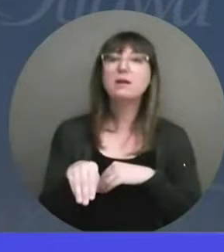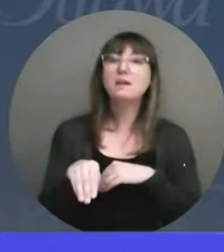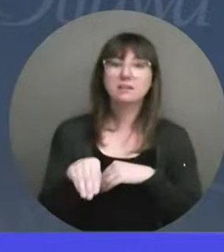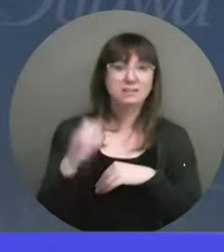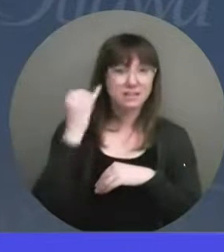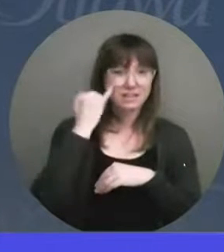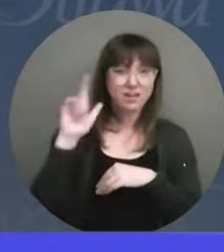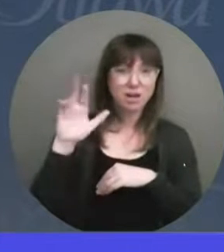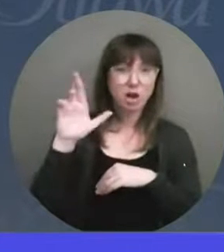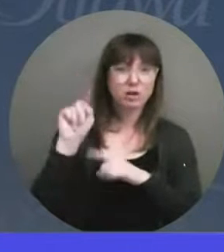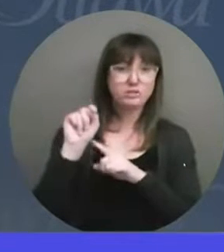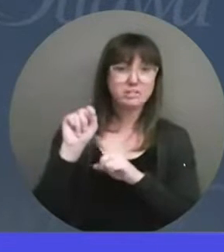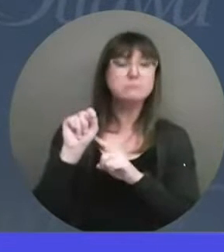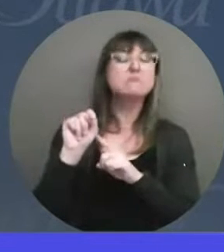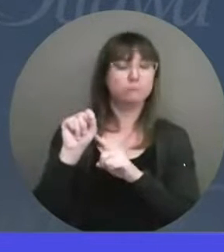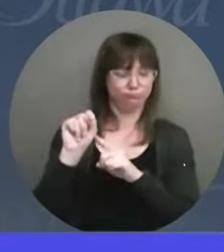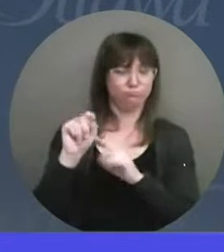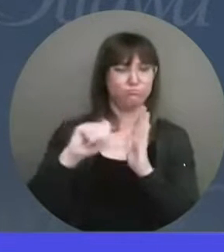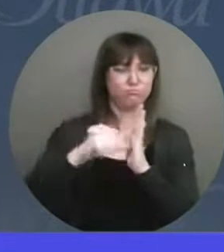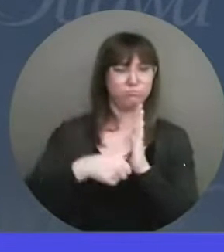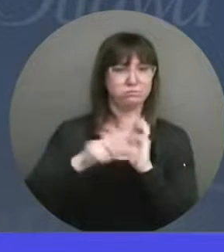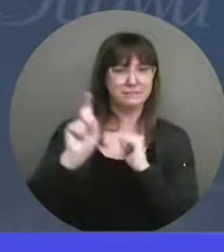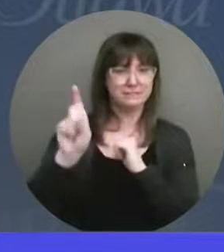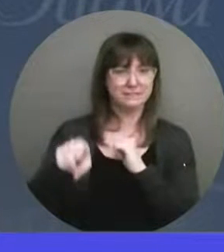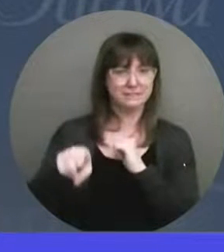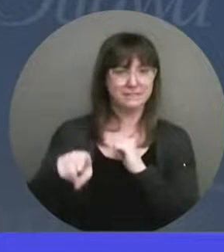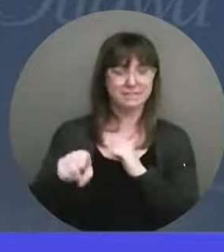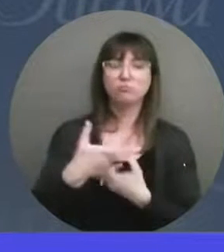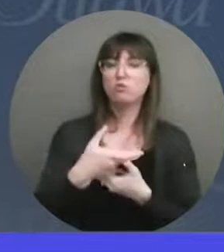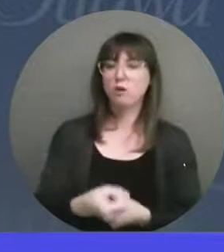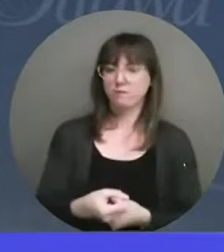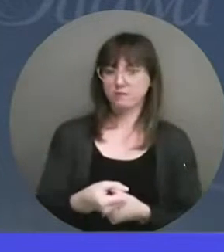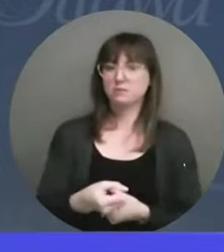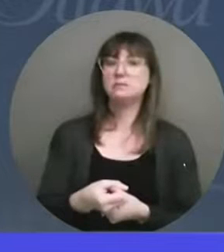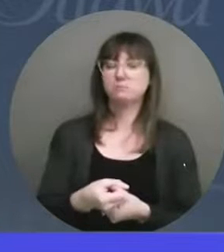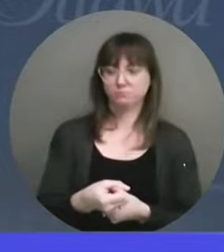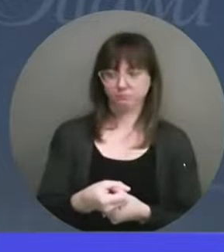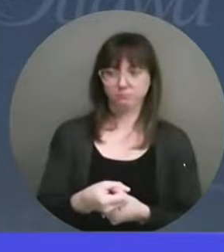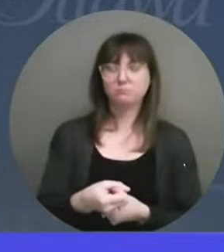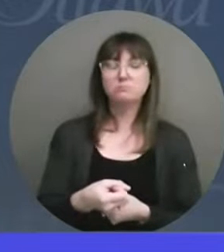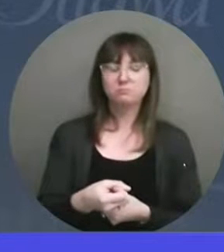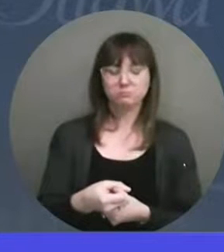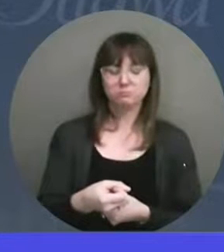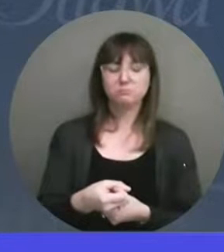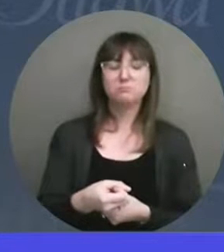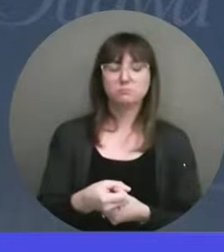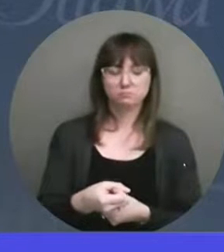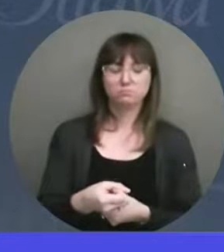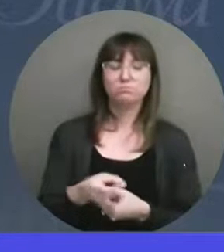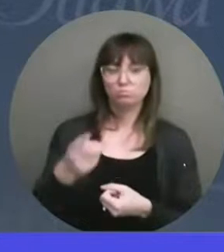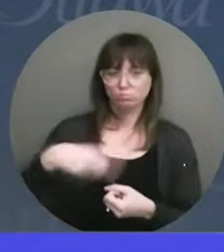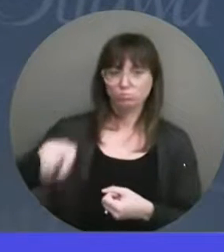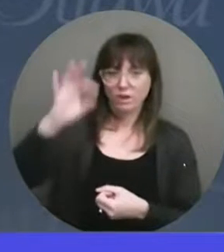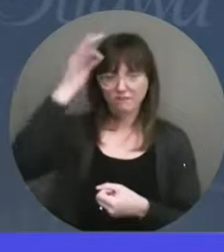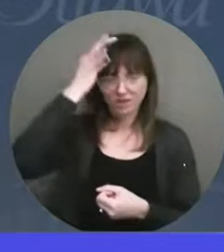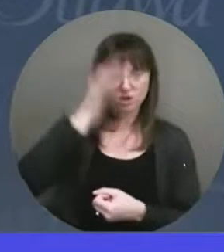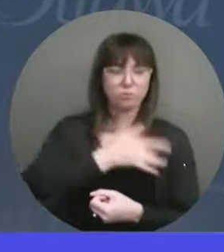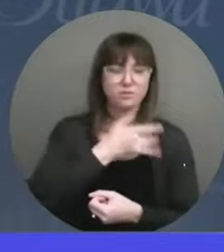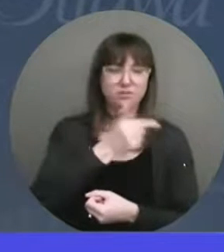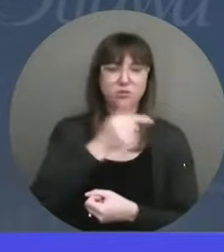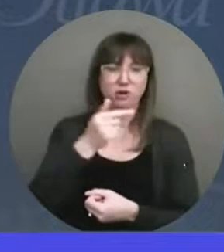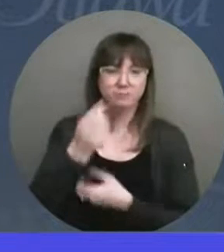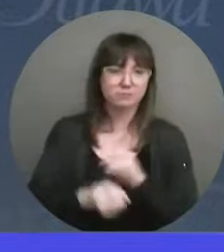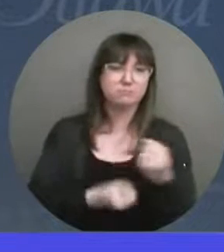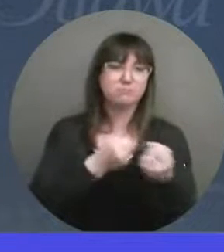way to go. And I'm very confident that we will get the cooperation of the federal and provincial governments for the